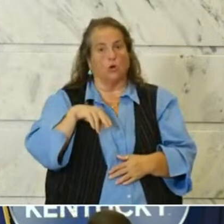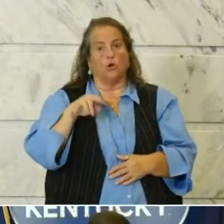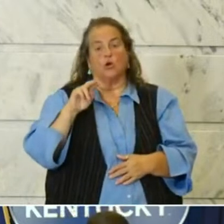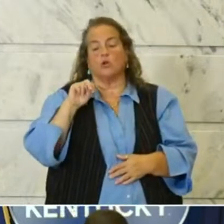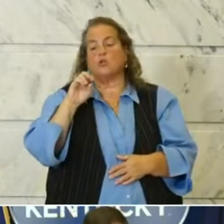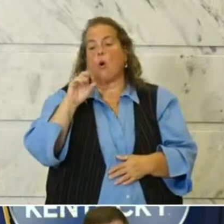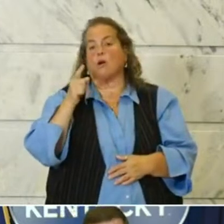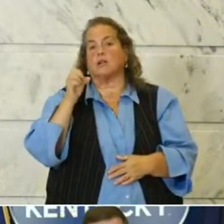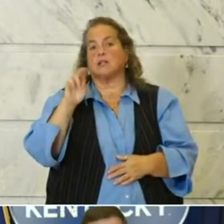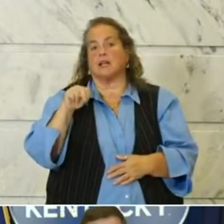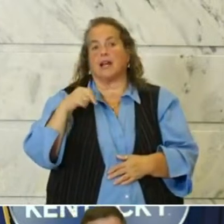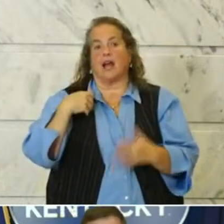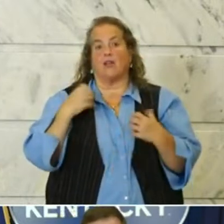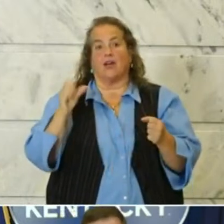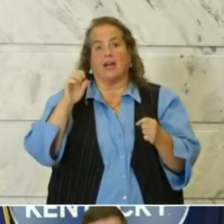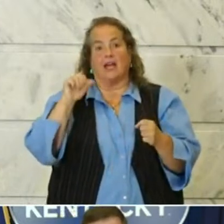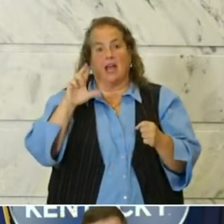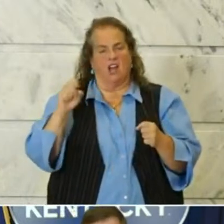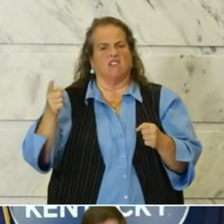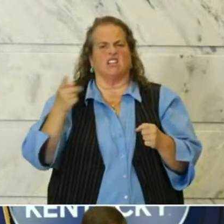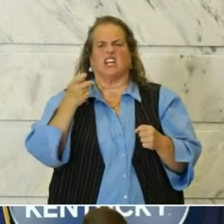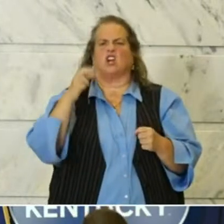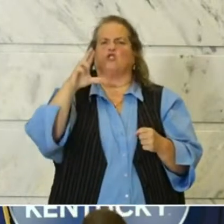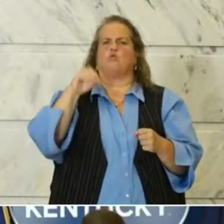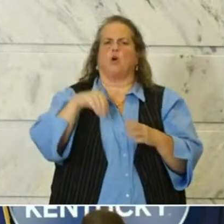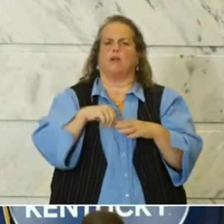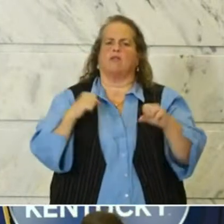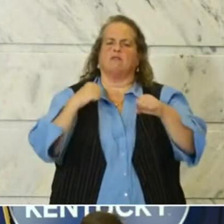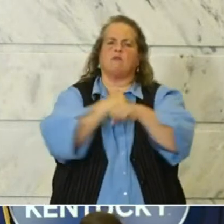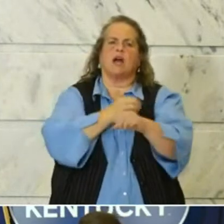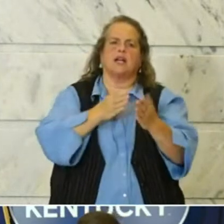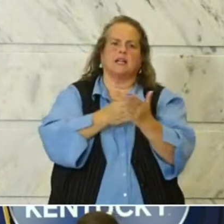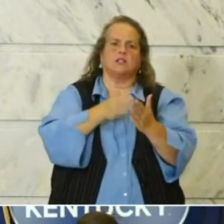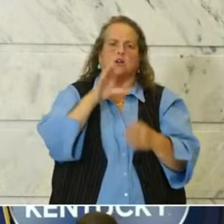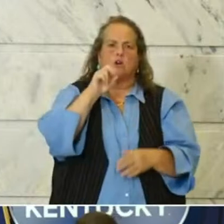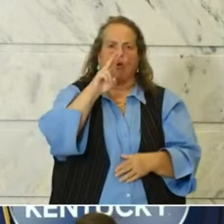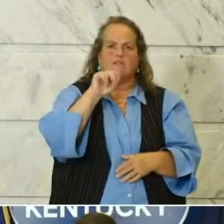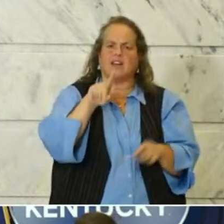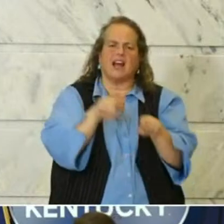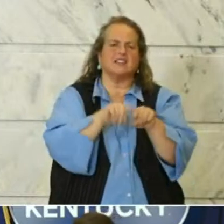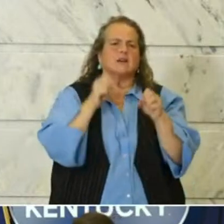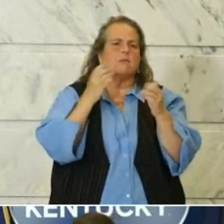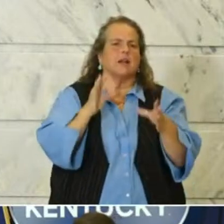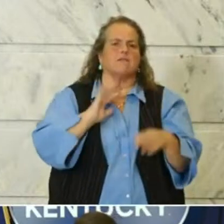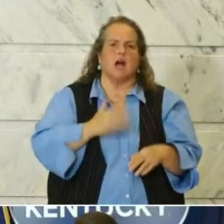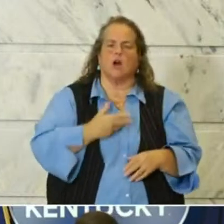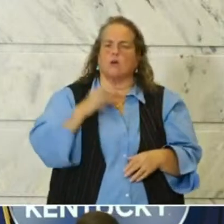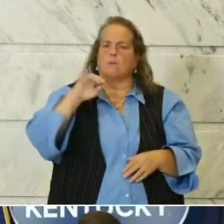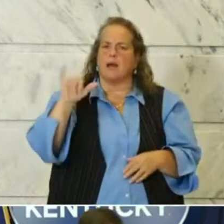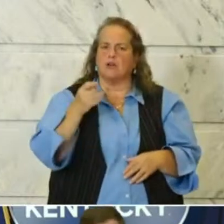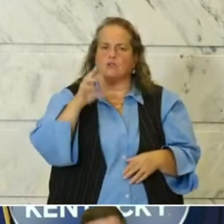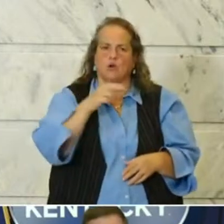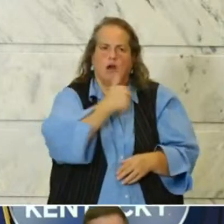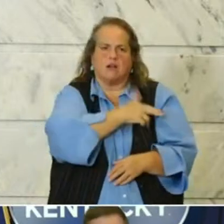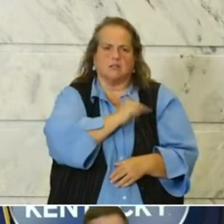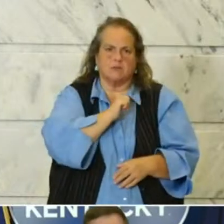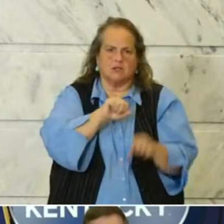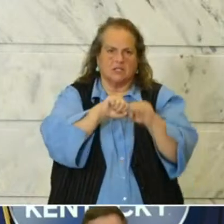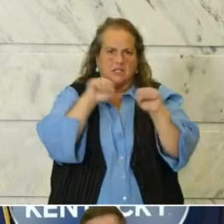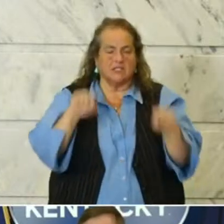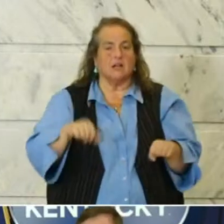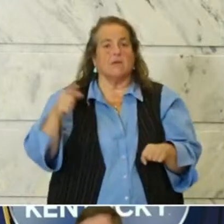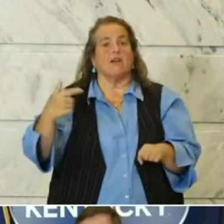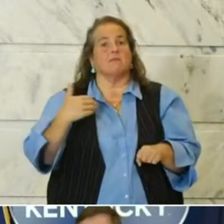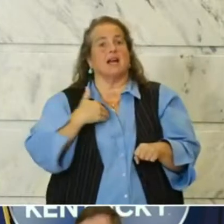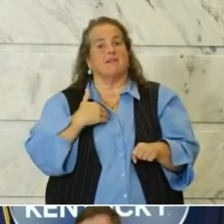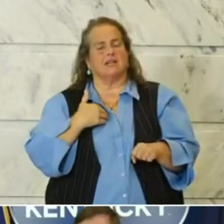been a hero in the fight against COVID, like all of our major hospital systems. They had been having